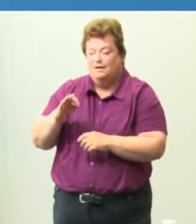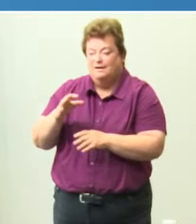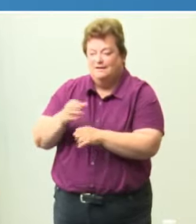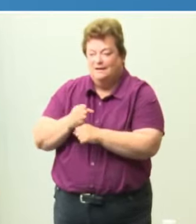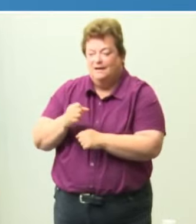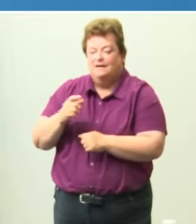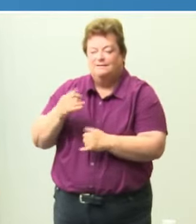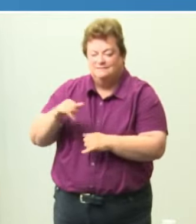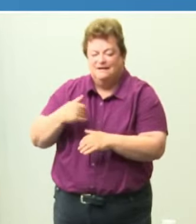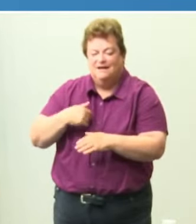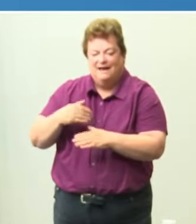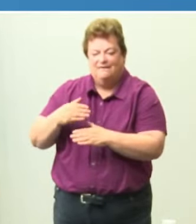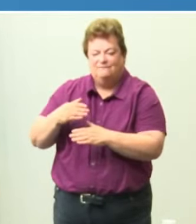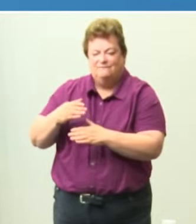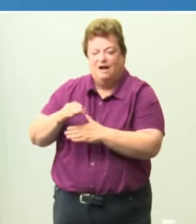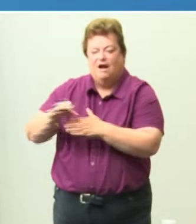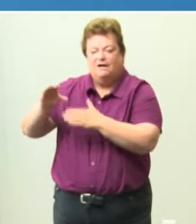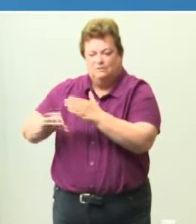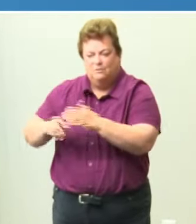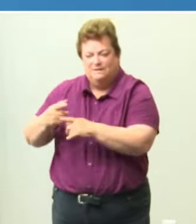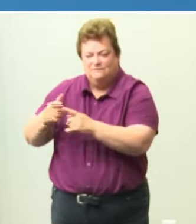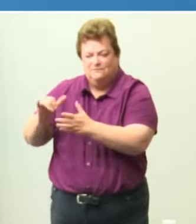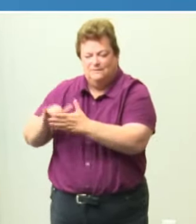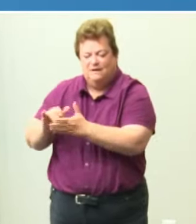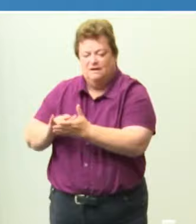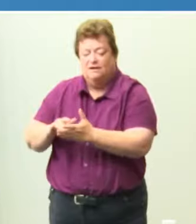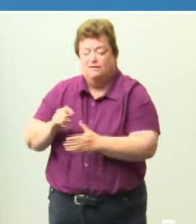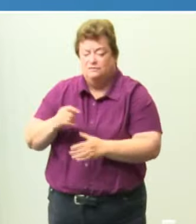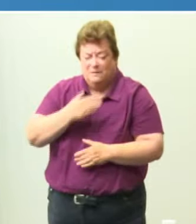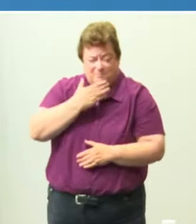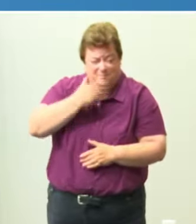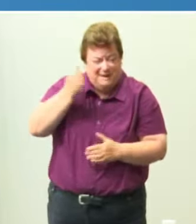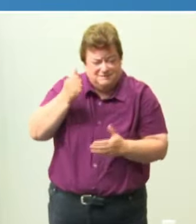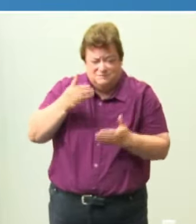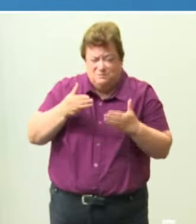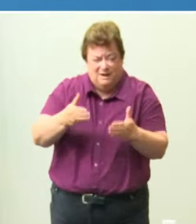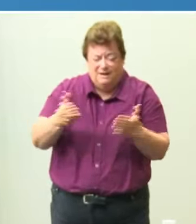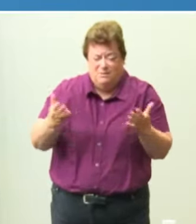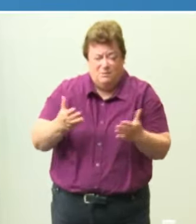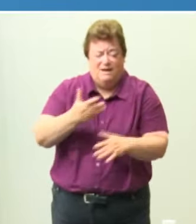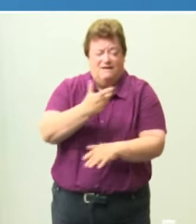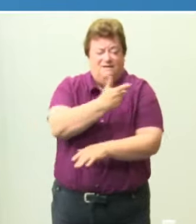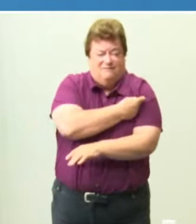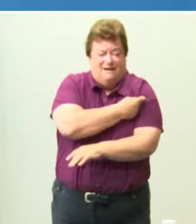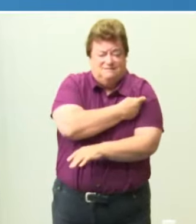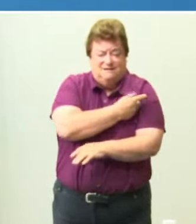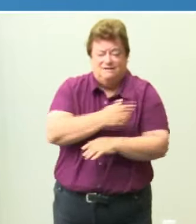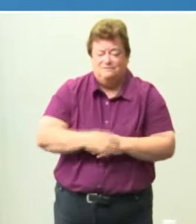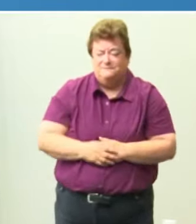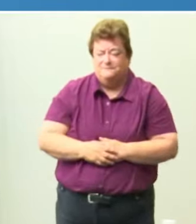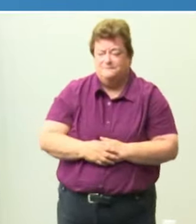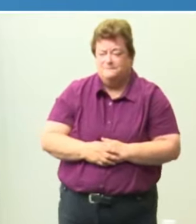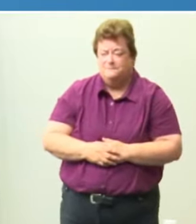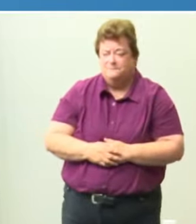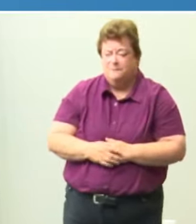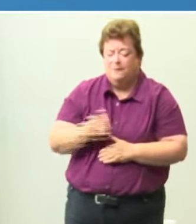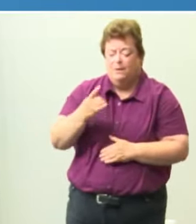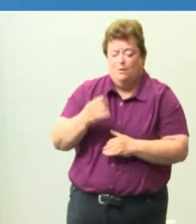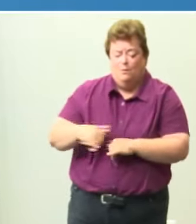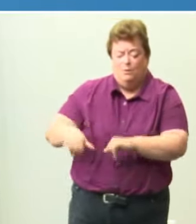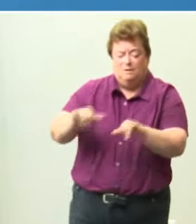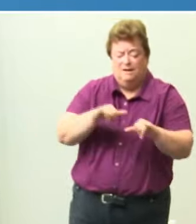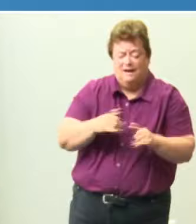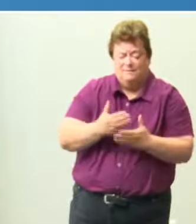have consequences. And so the vaccination is the best. Last thing I'd point out is that one common